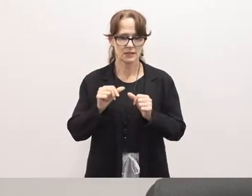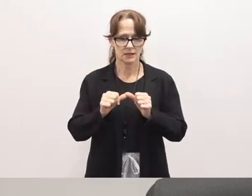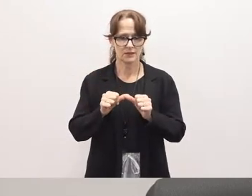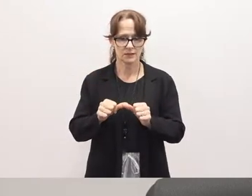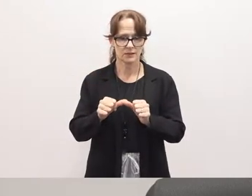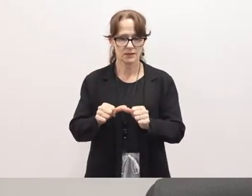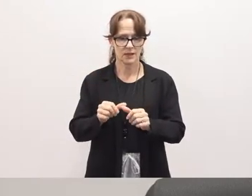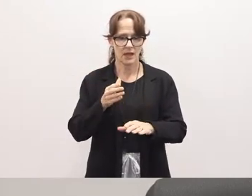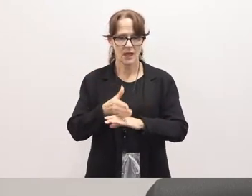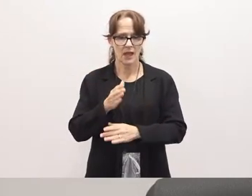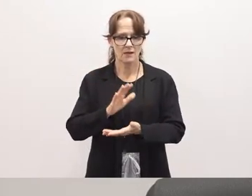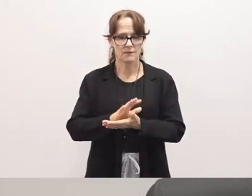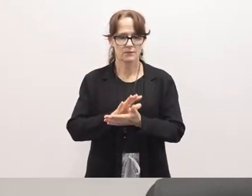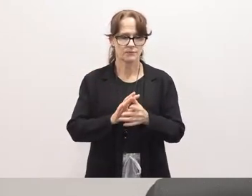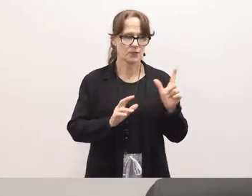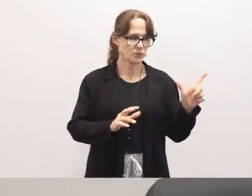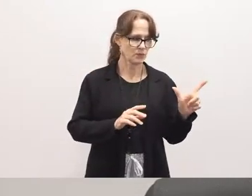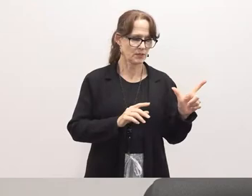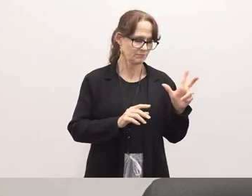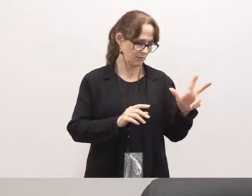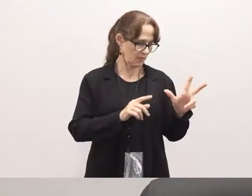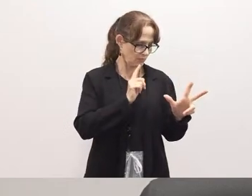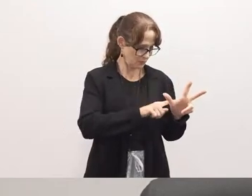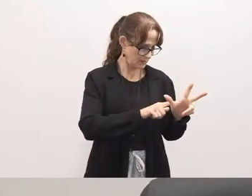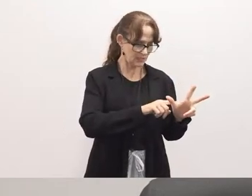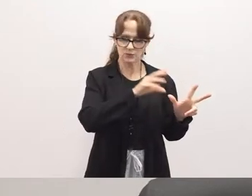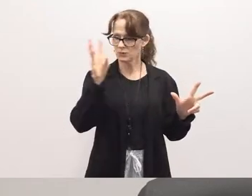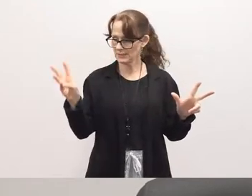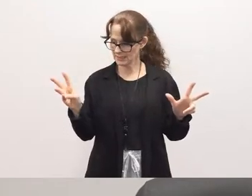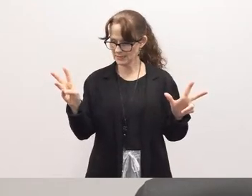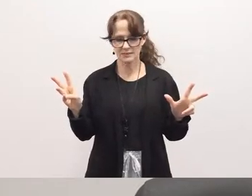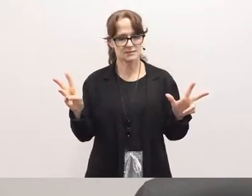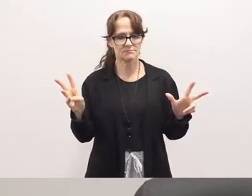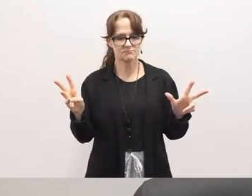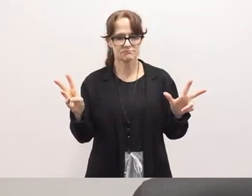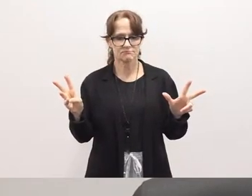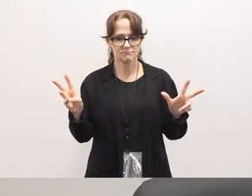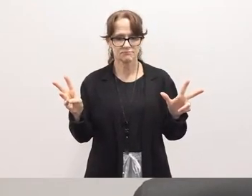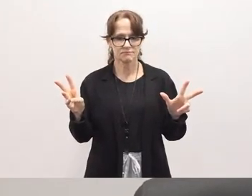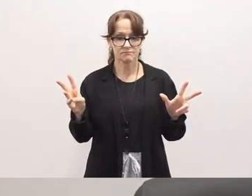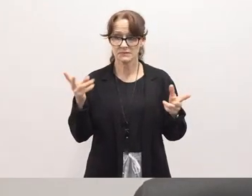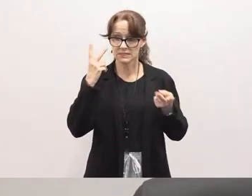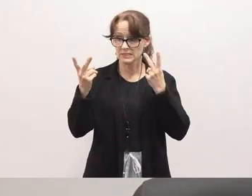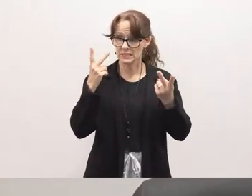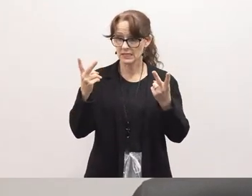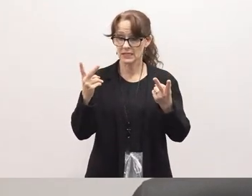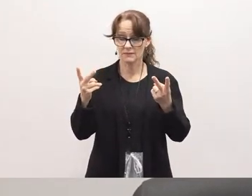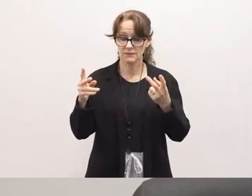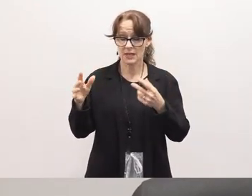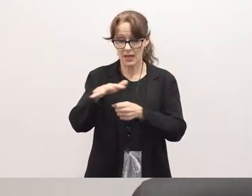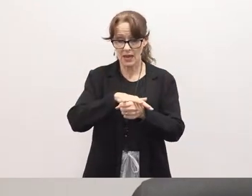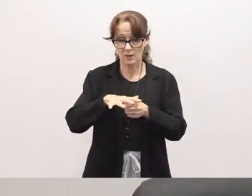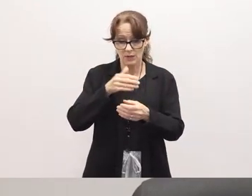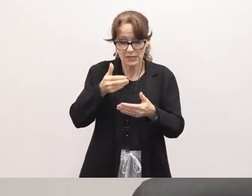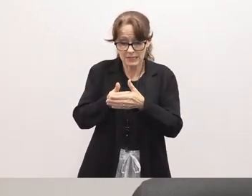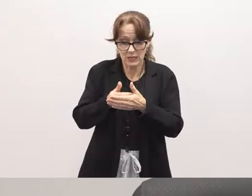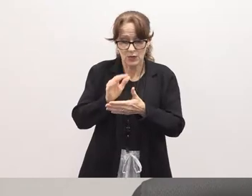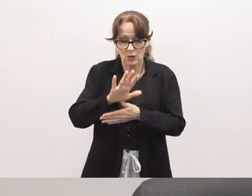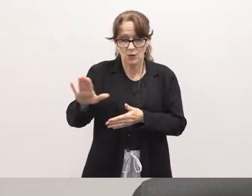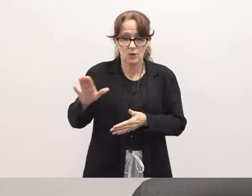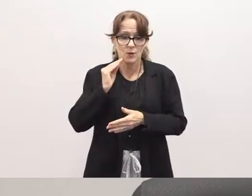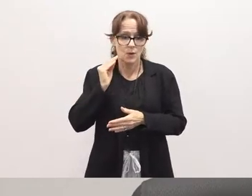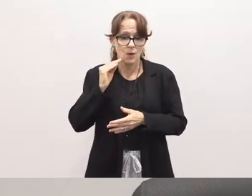at after-school, like 3 to 6 p.m., so check that out to see if there's a park near you that you can take advantage